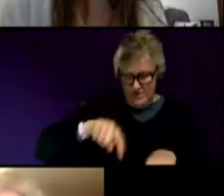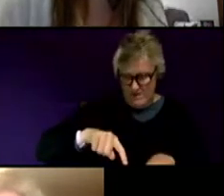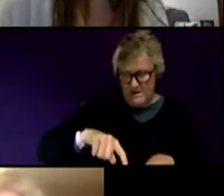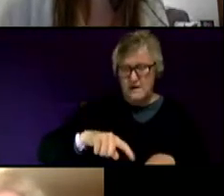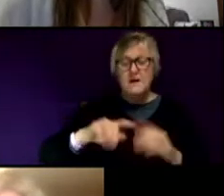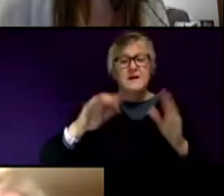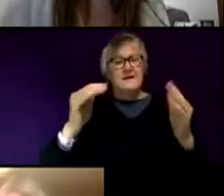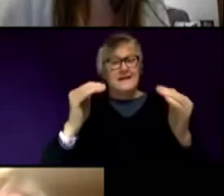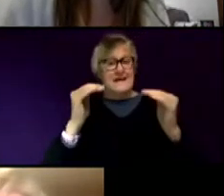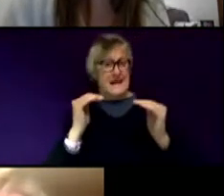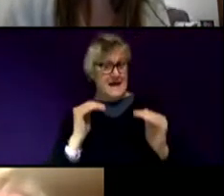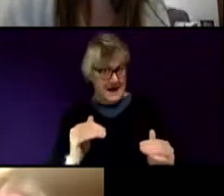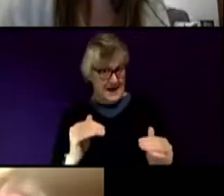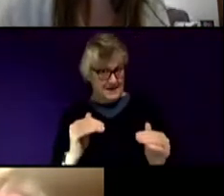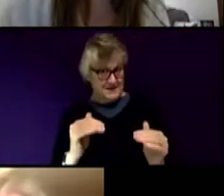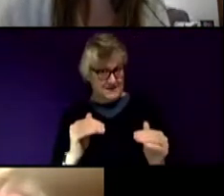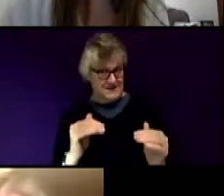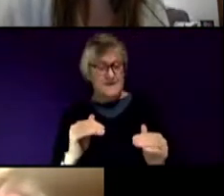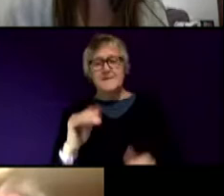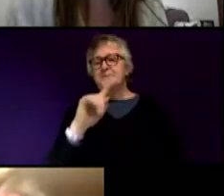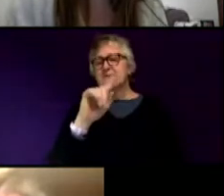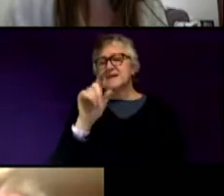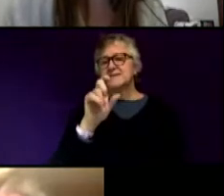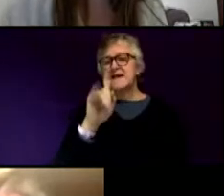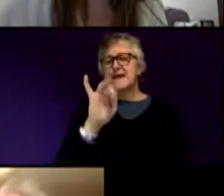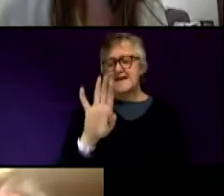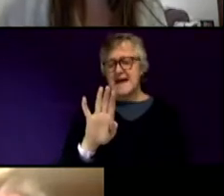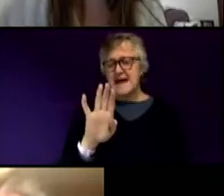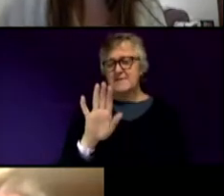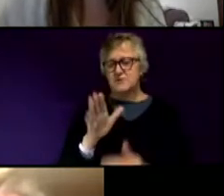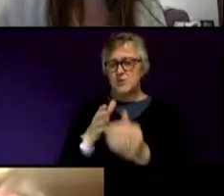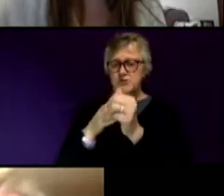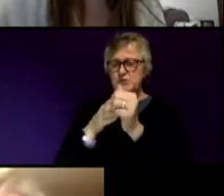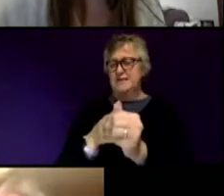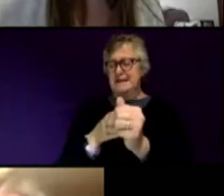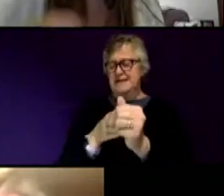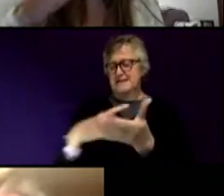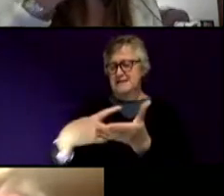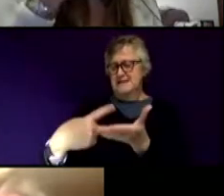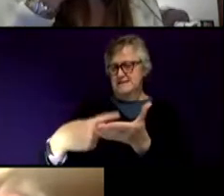gonna lead us in a bit of a discussion. So I'll pass it to Zainab.